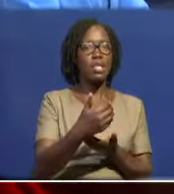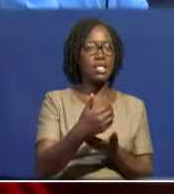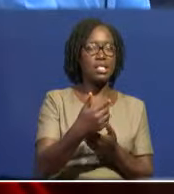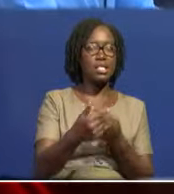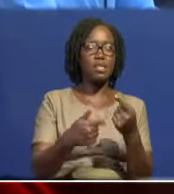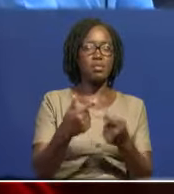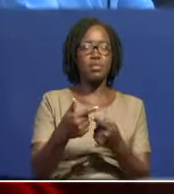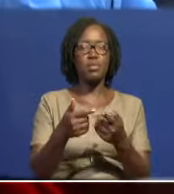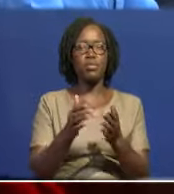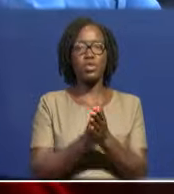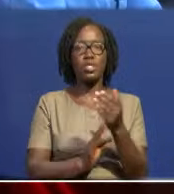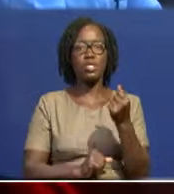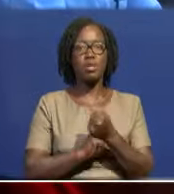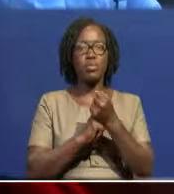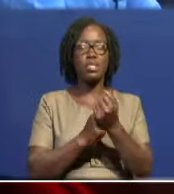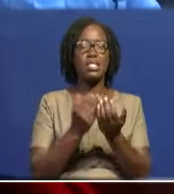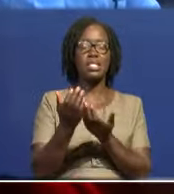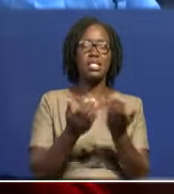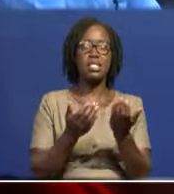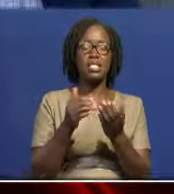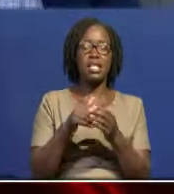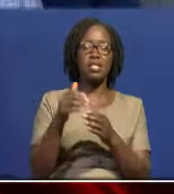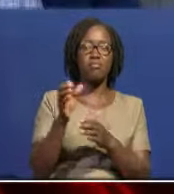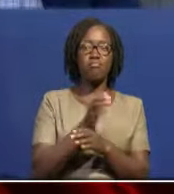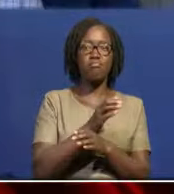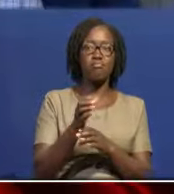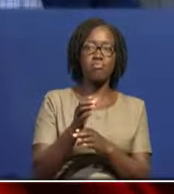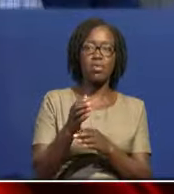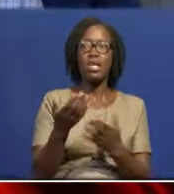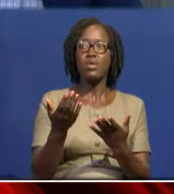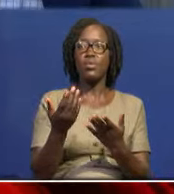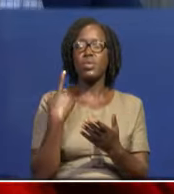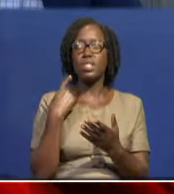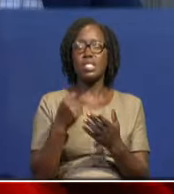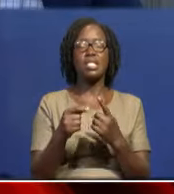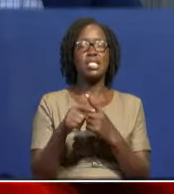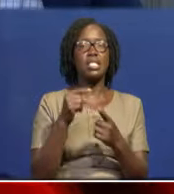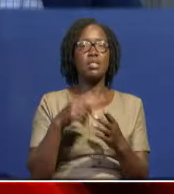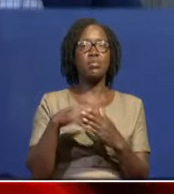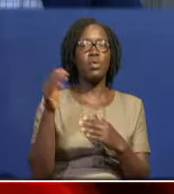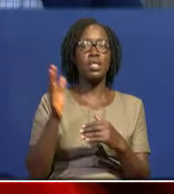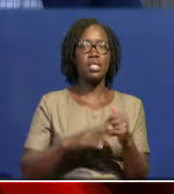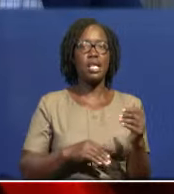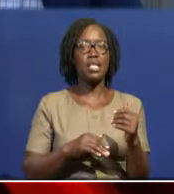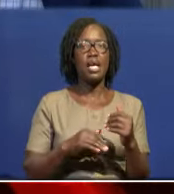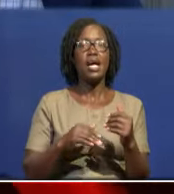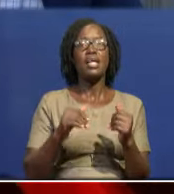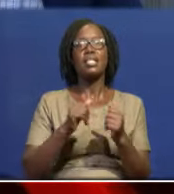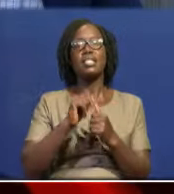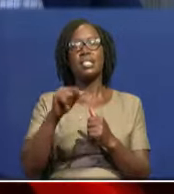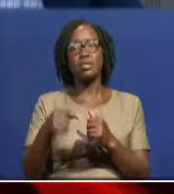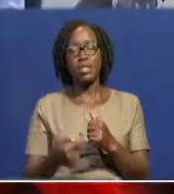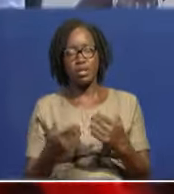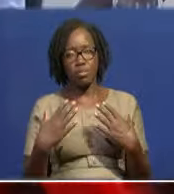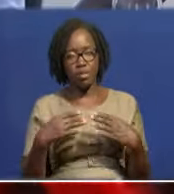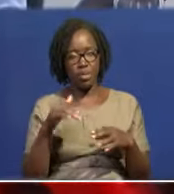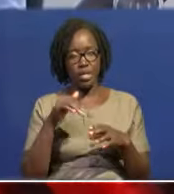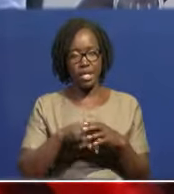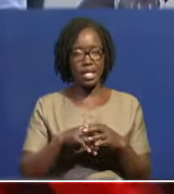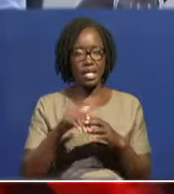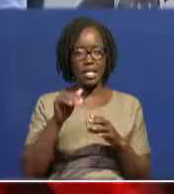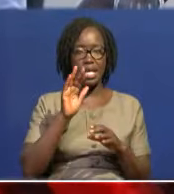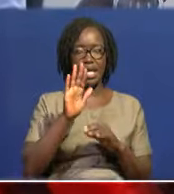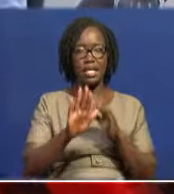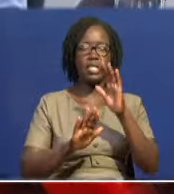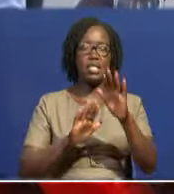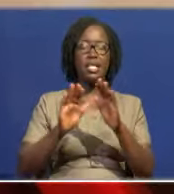abetting the illegal trade in the illicit brew, which recently killed more than a dozen people in Kirinyaga County. He